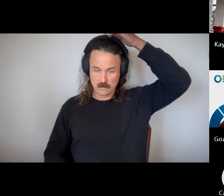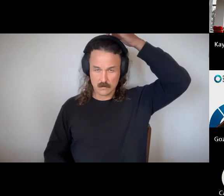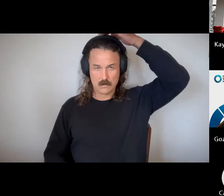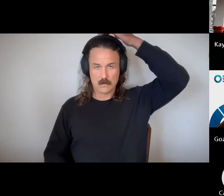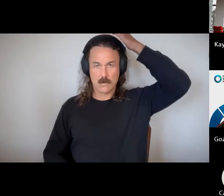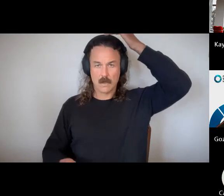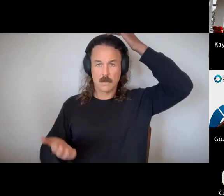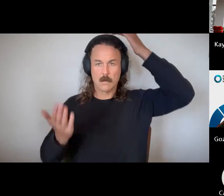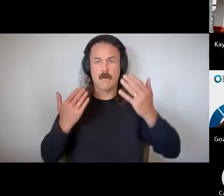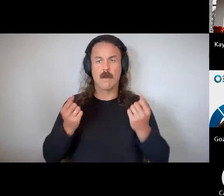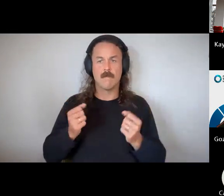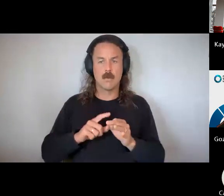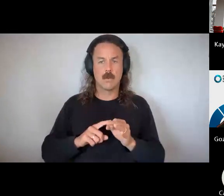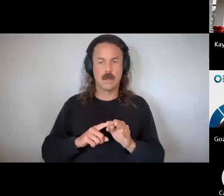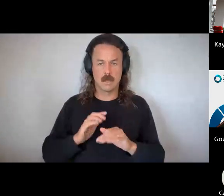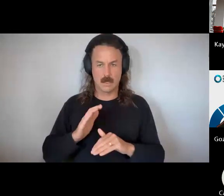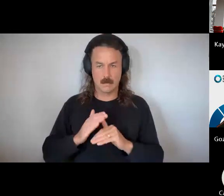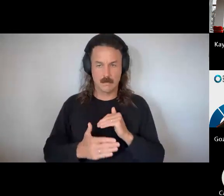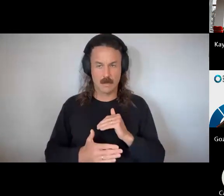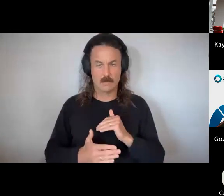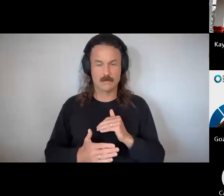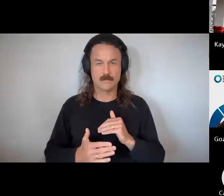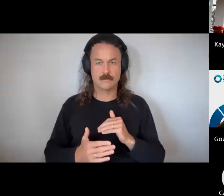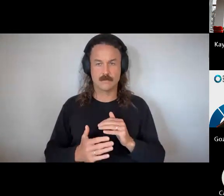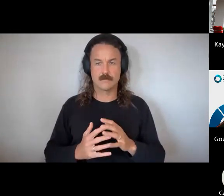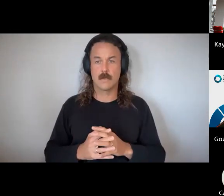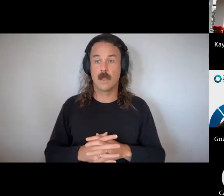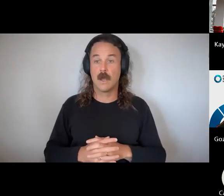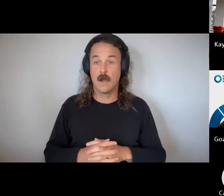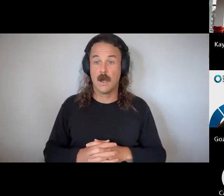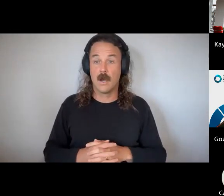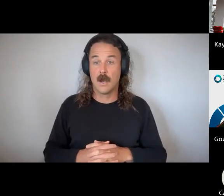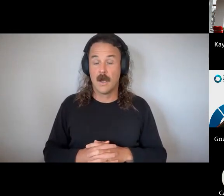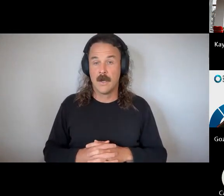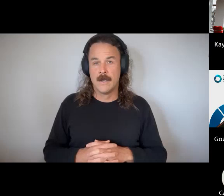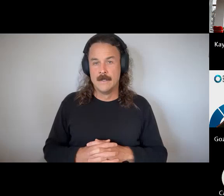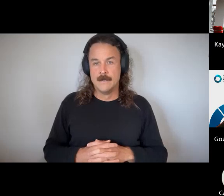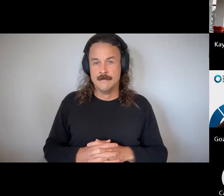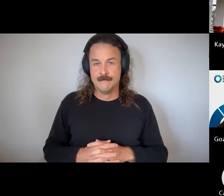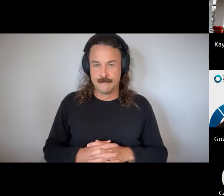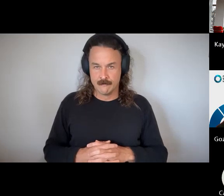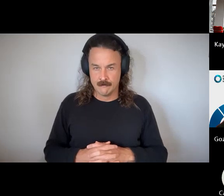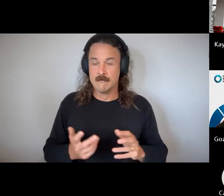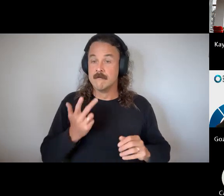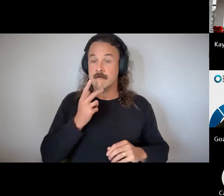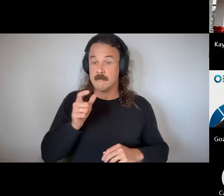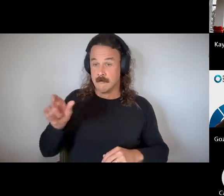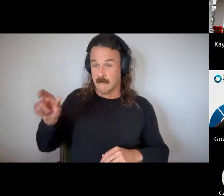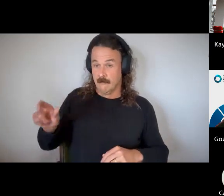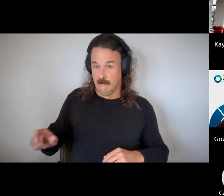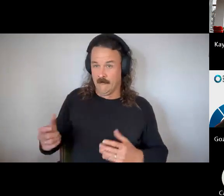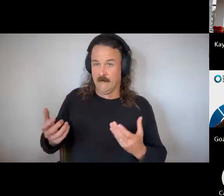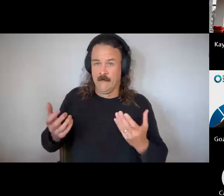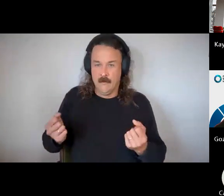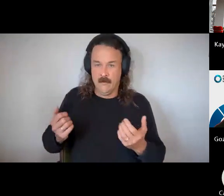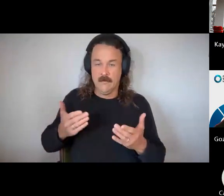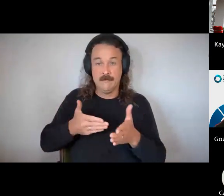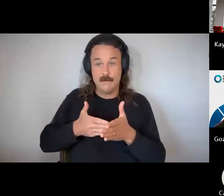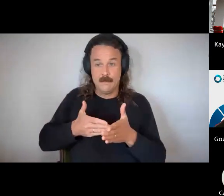about, in particular, people who might have, cognitive barriers to being